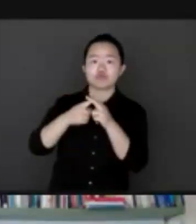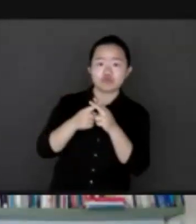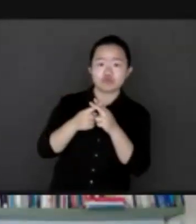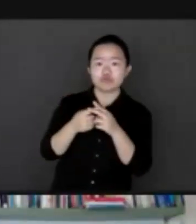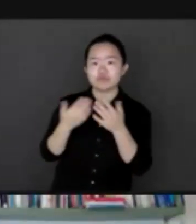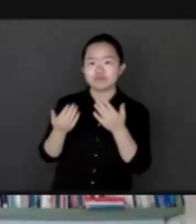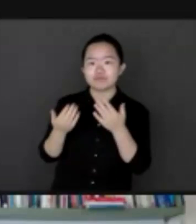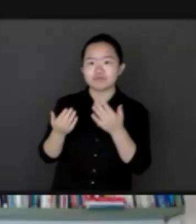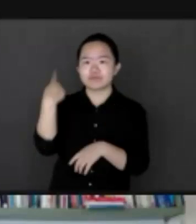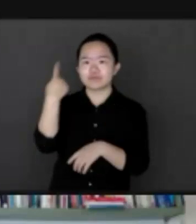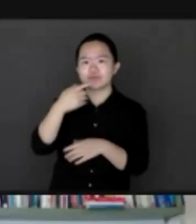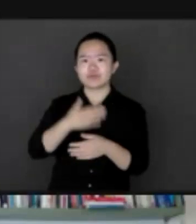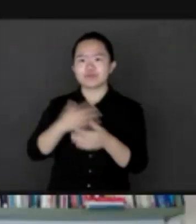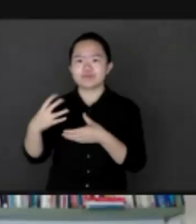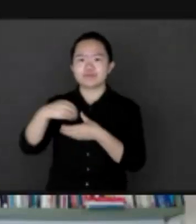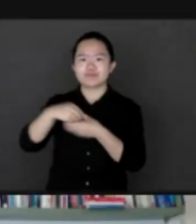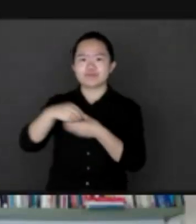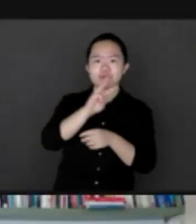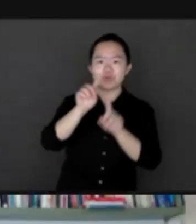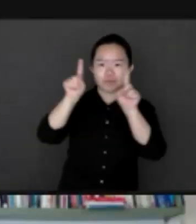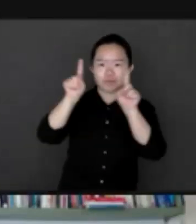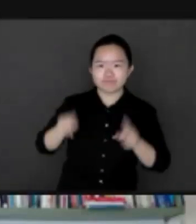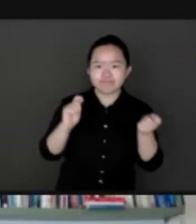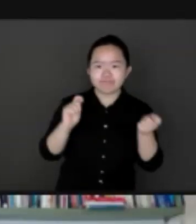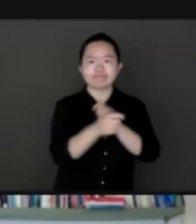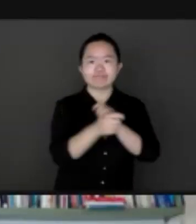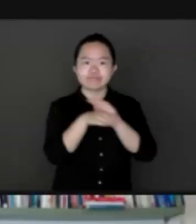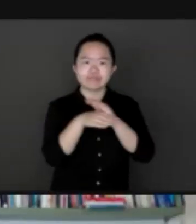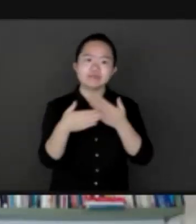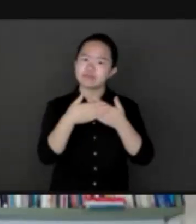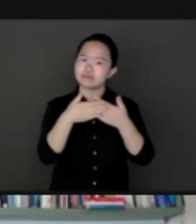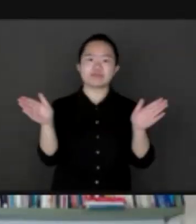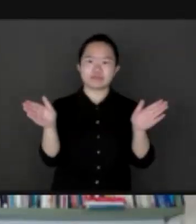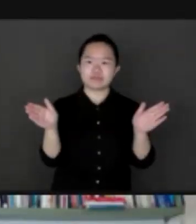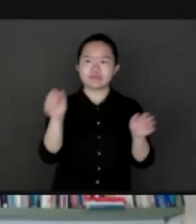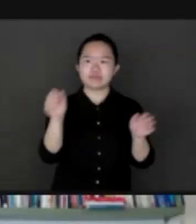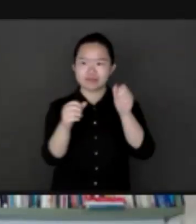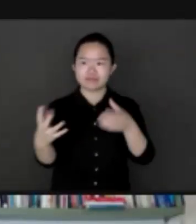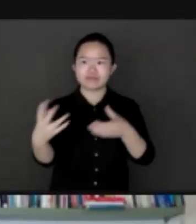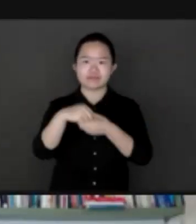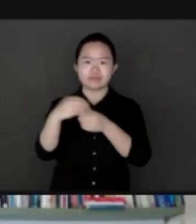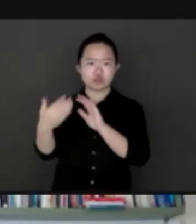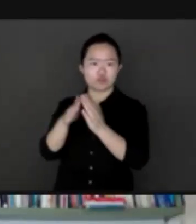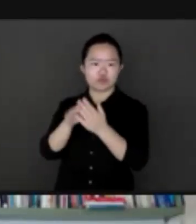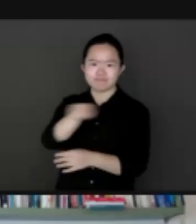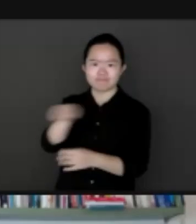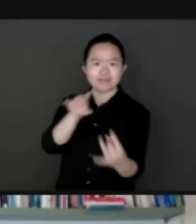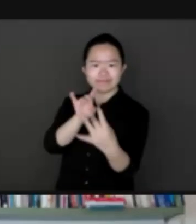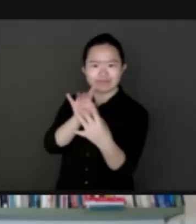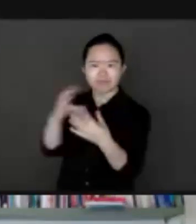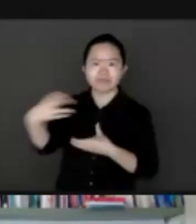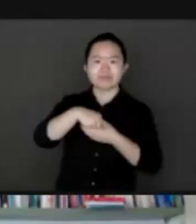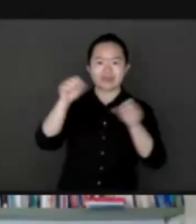Italian accessibility expert, I think, who might be in this room, in this conference, to add a default item link in our skip